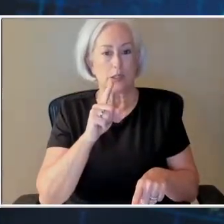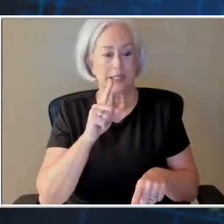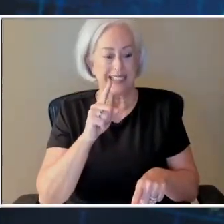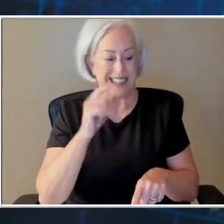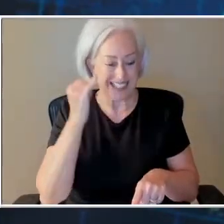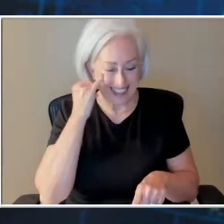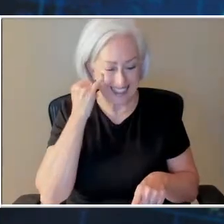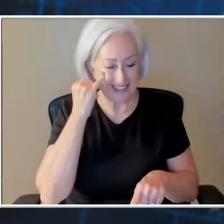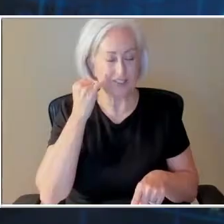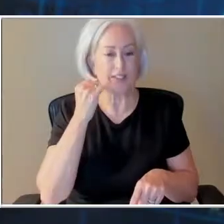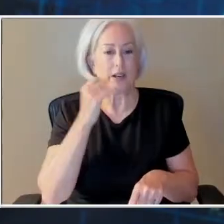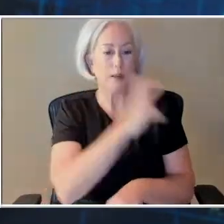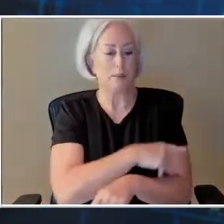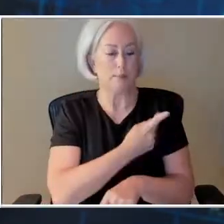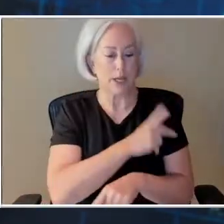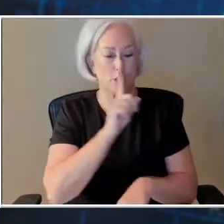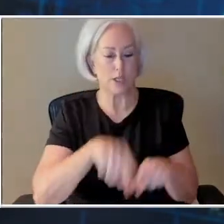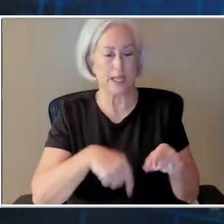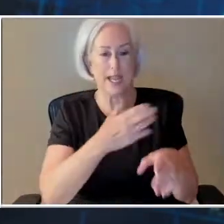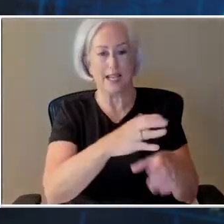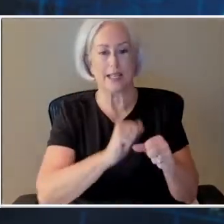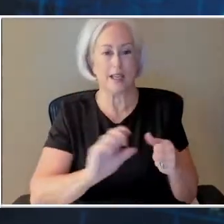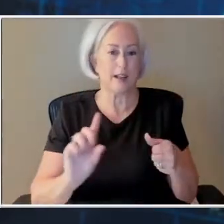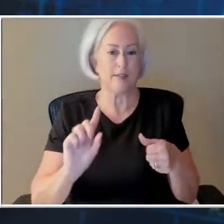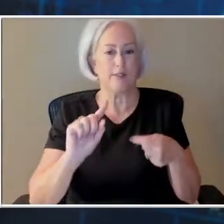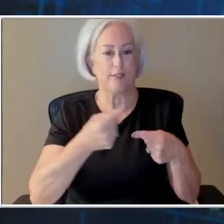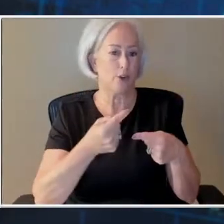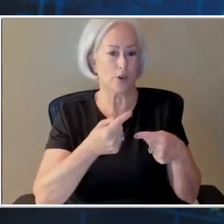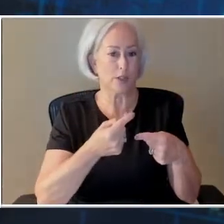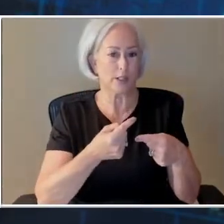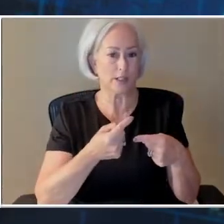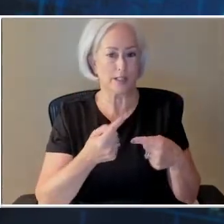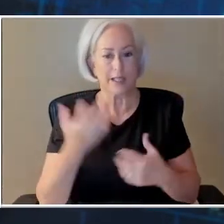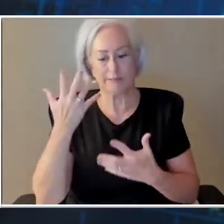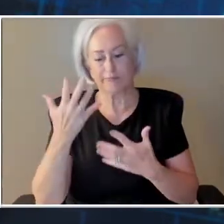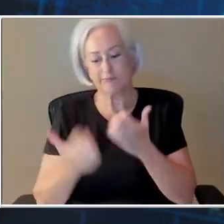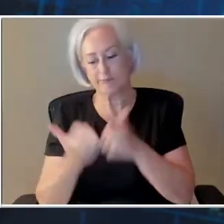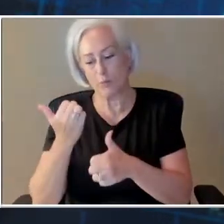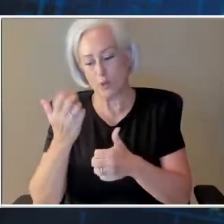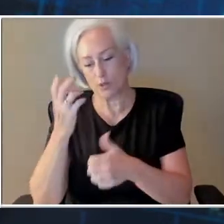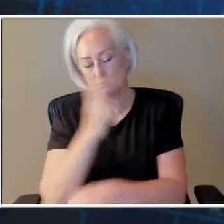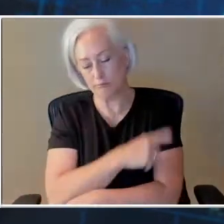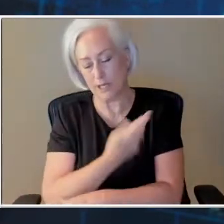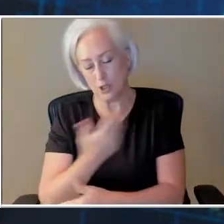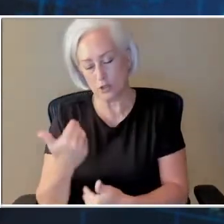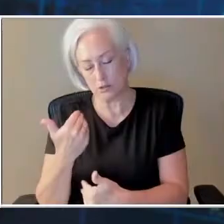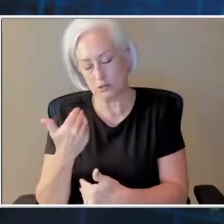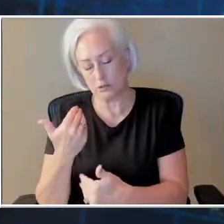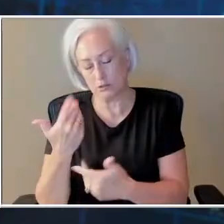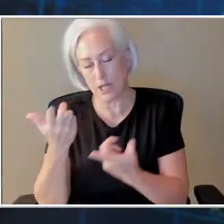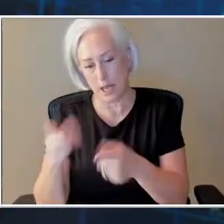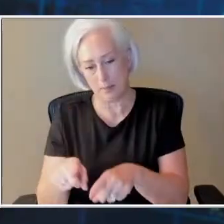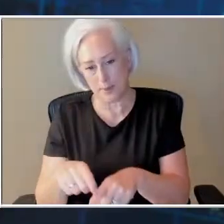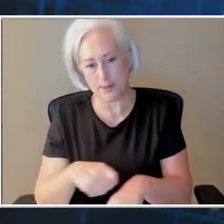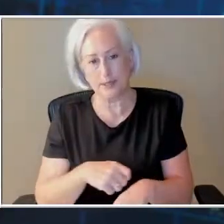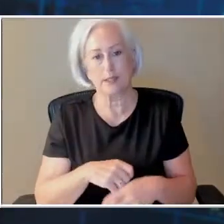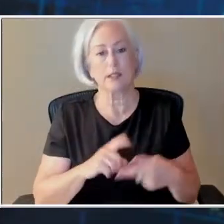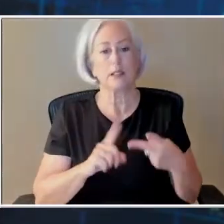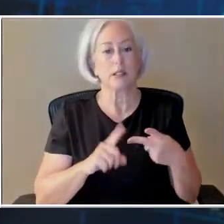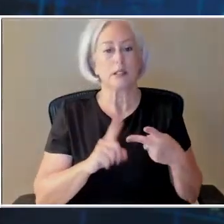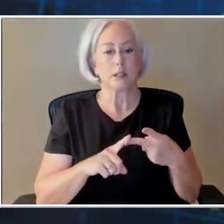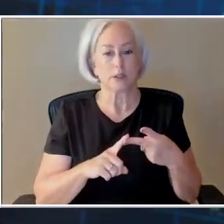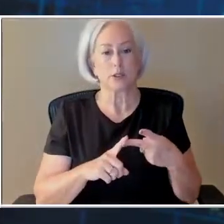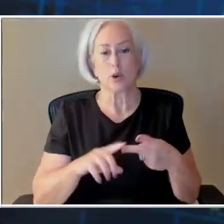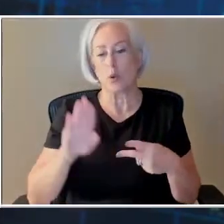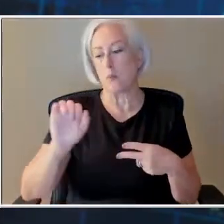of therapy, which is, I think, the majority of the patients, unfortunately. Regarding the bispecific, you have to fail like at least 3 different